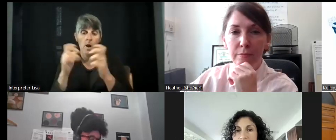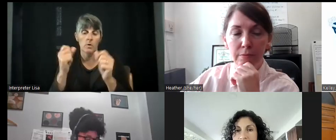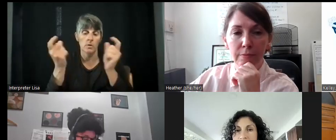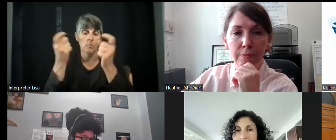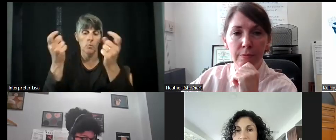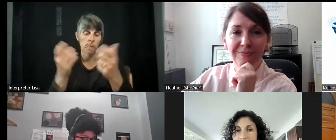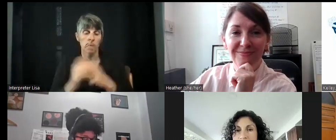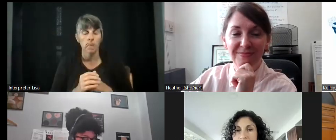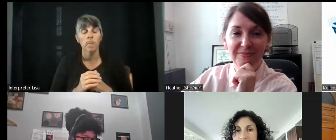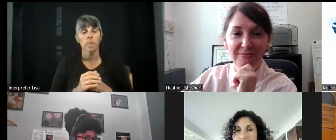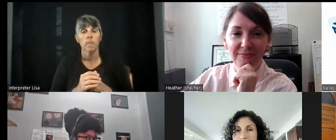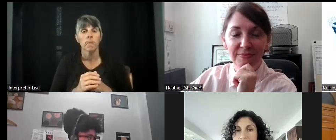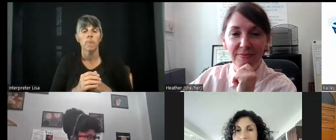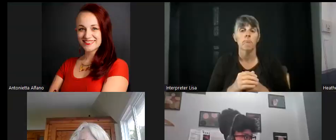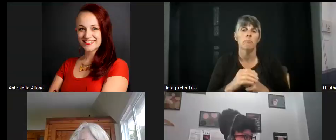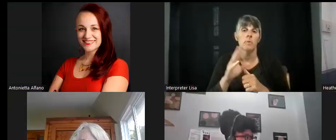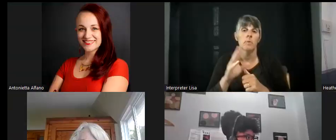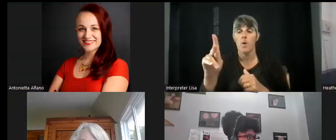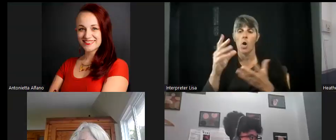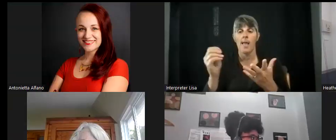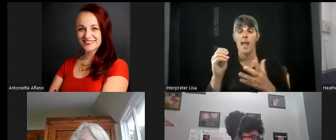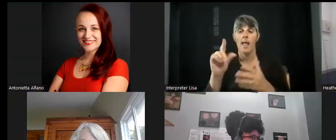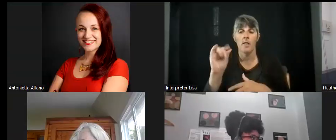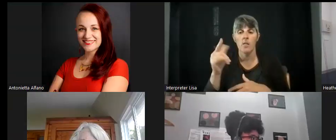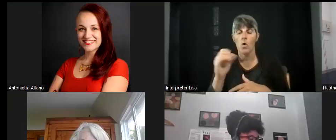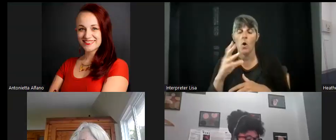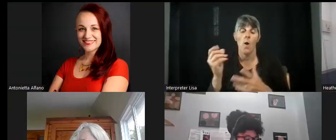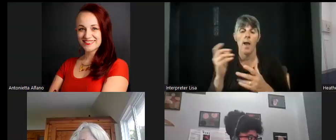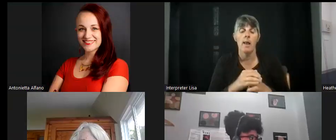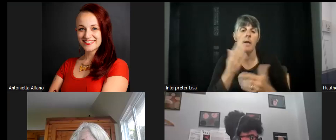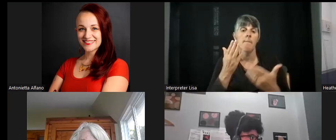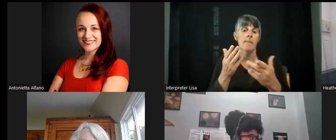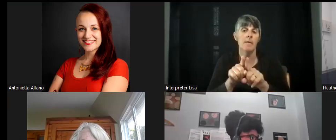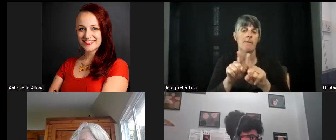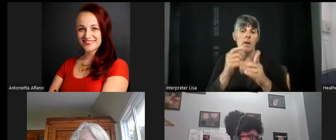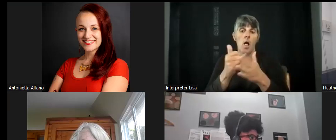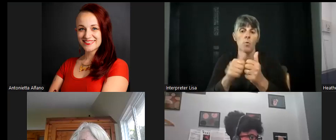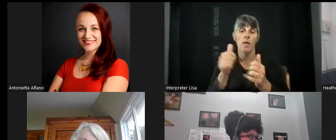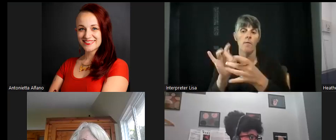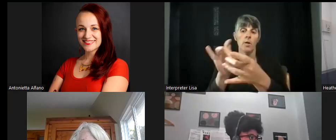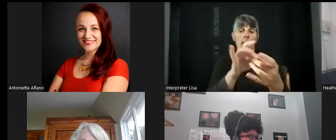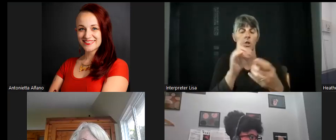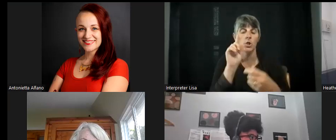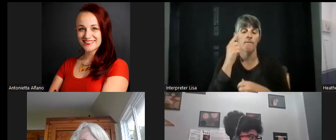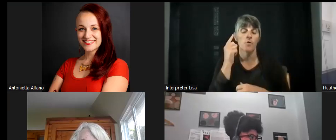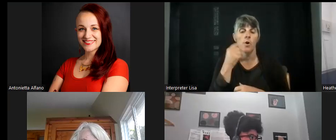celebrate the mark and the logo, and maybe even help us with connections for other artists that